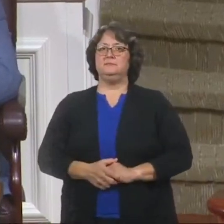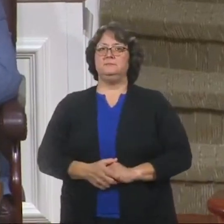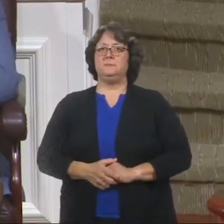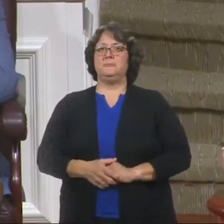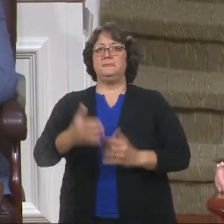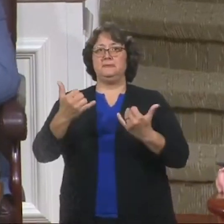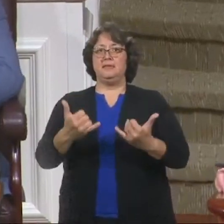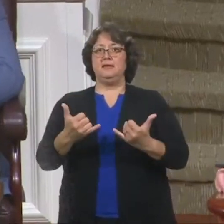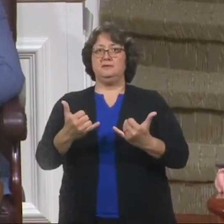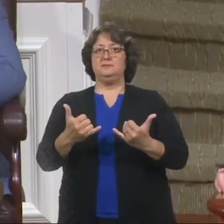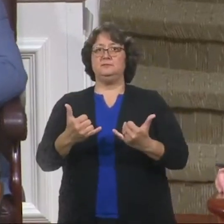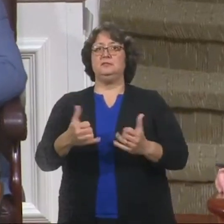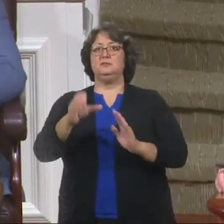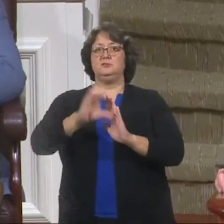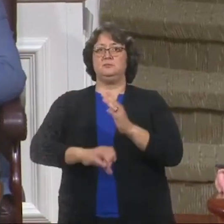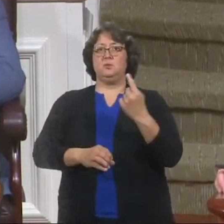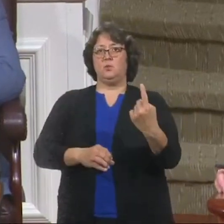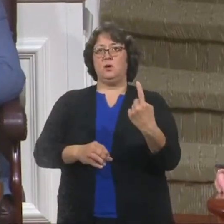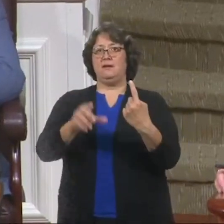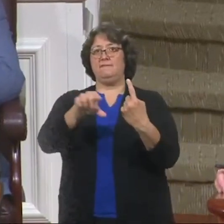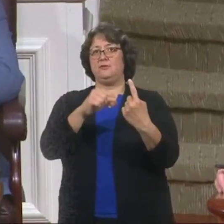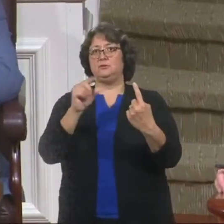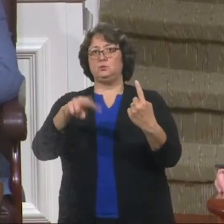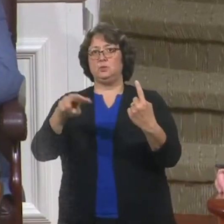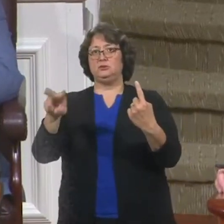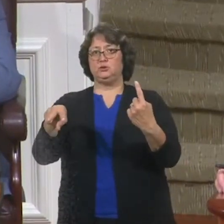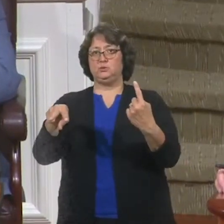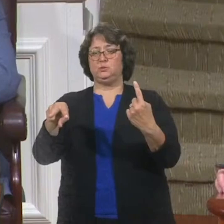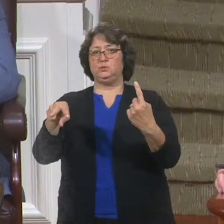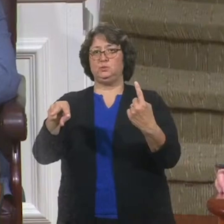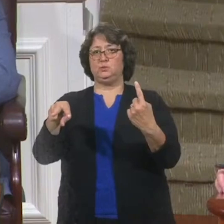please look at, first of all, chapter 1, verse number 22.